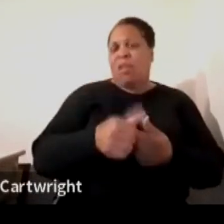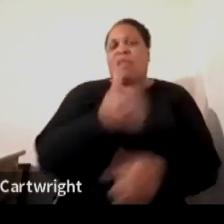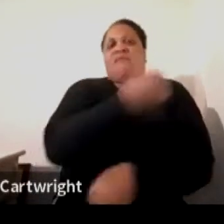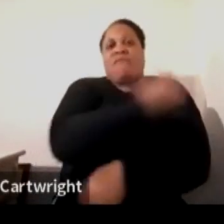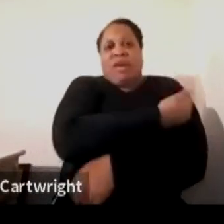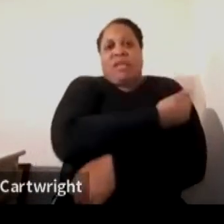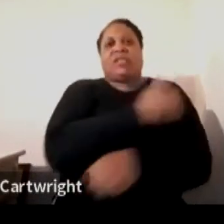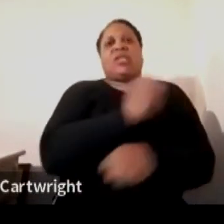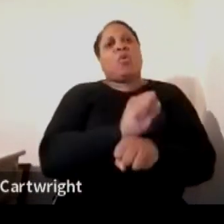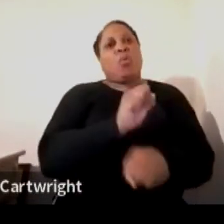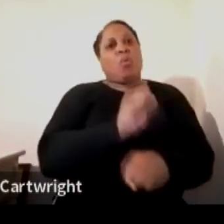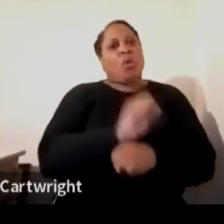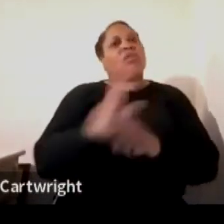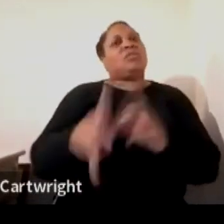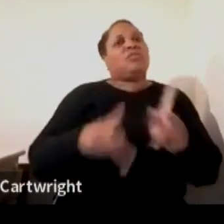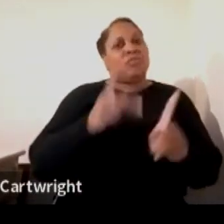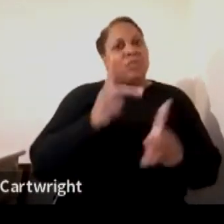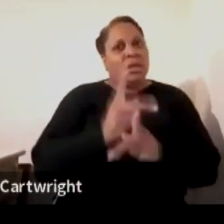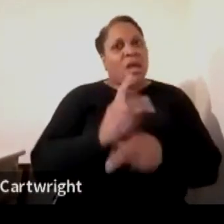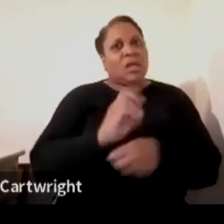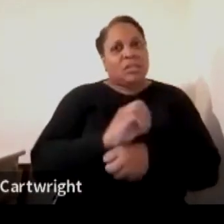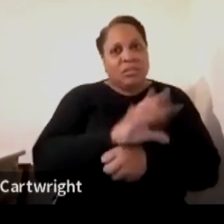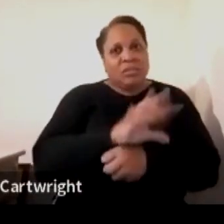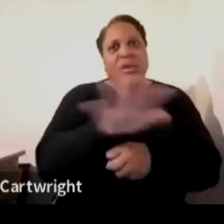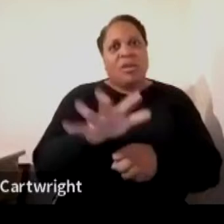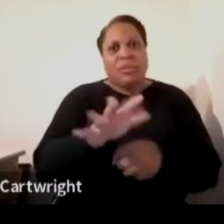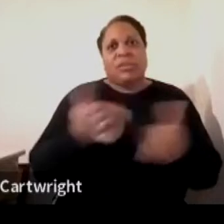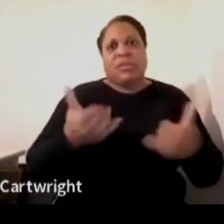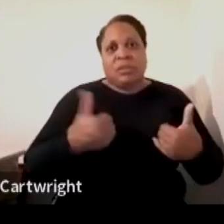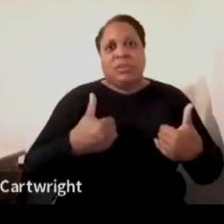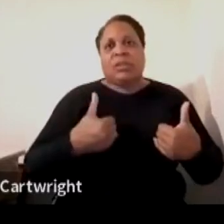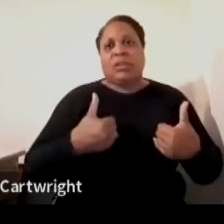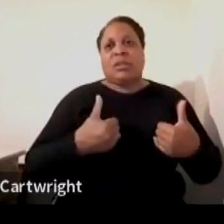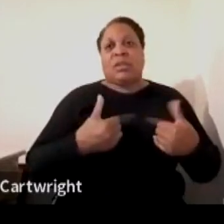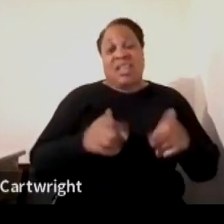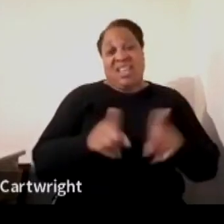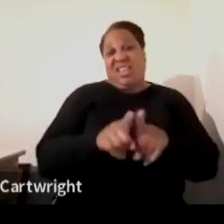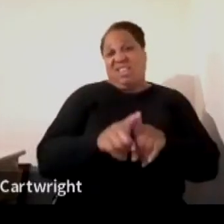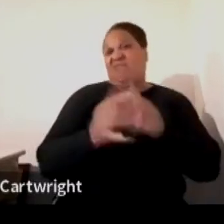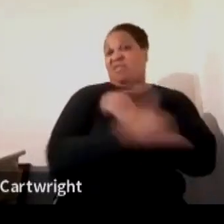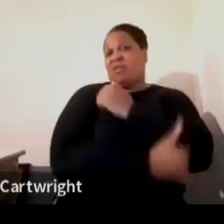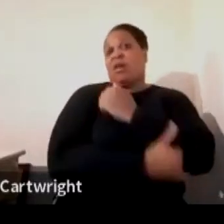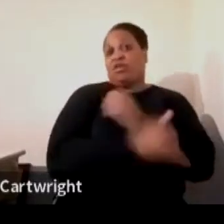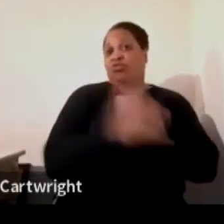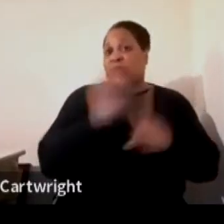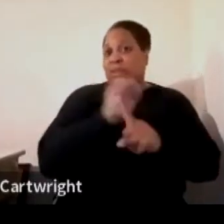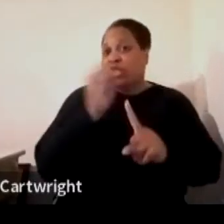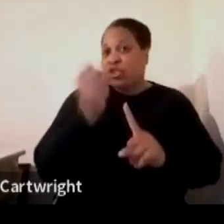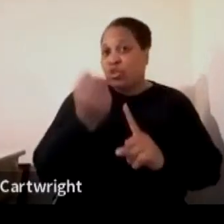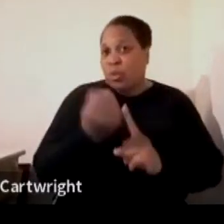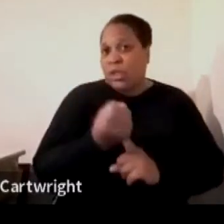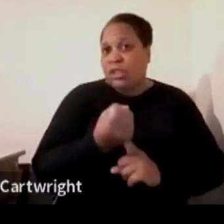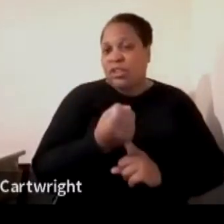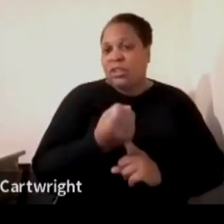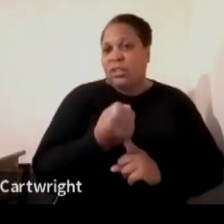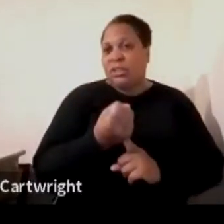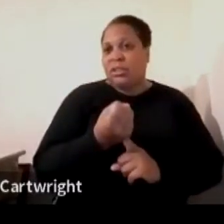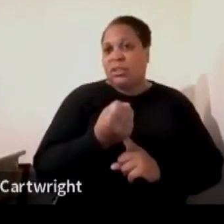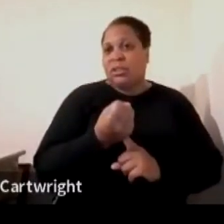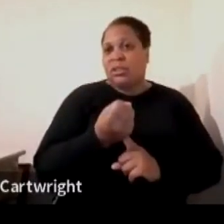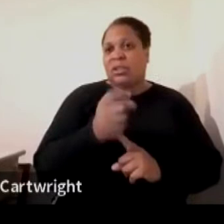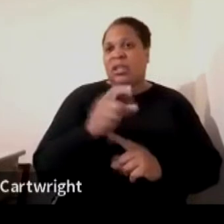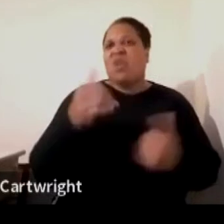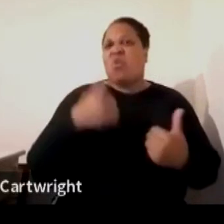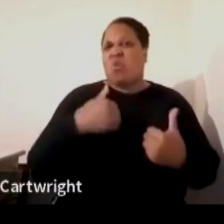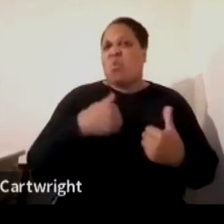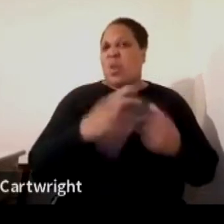strains that have been identified, and even if we've come to a situation where we find a strain